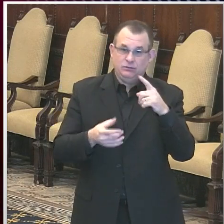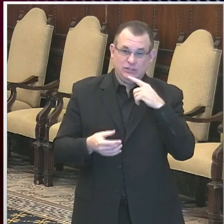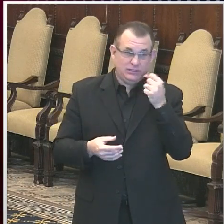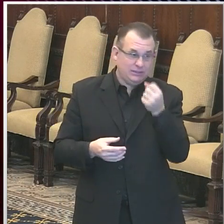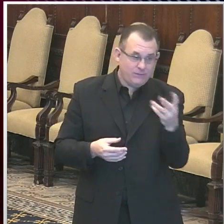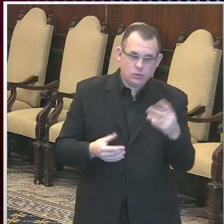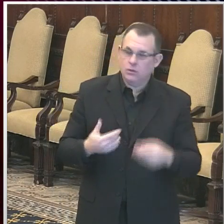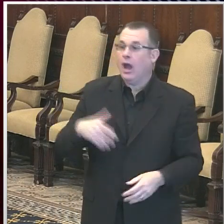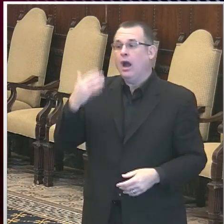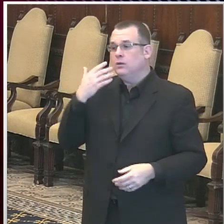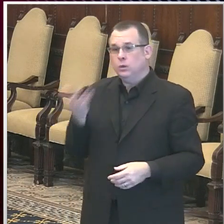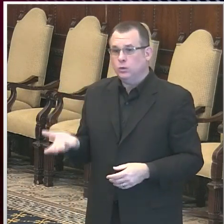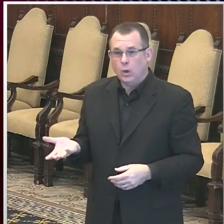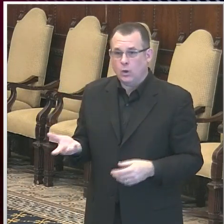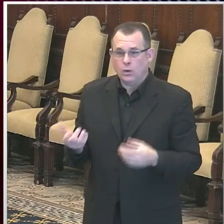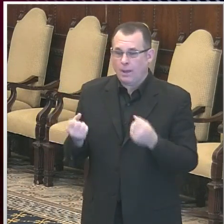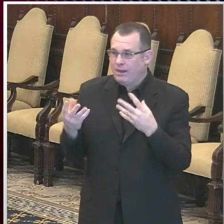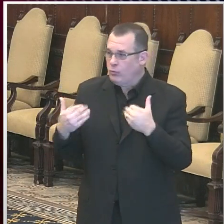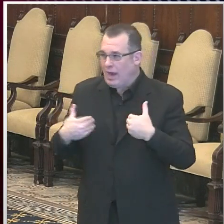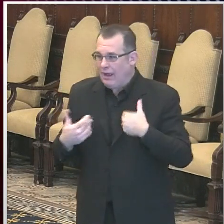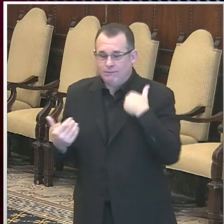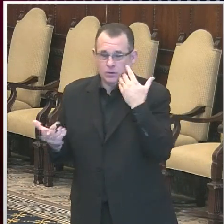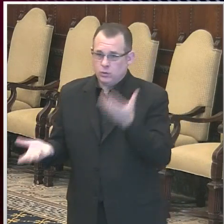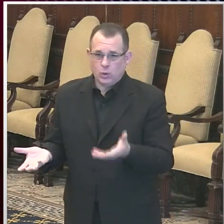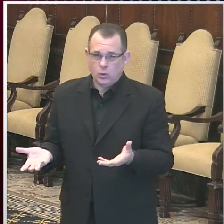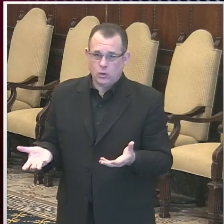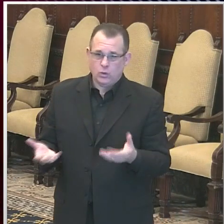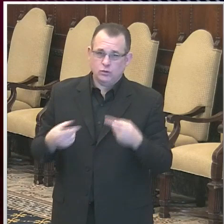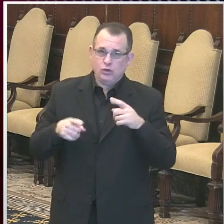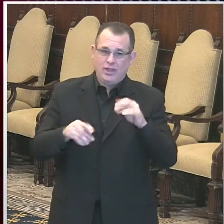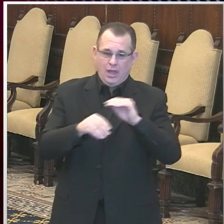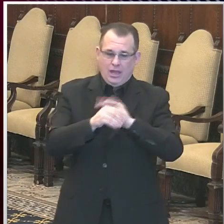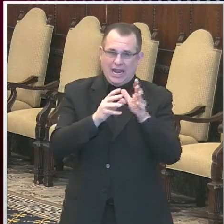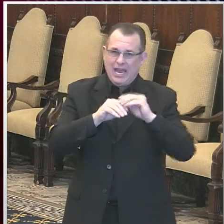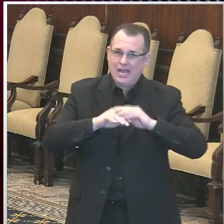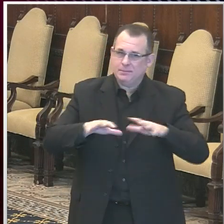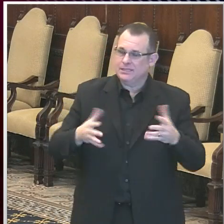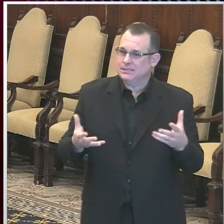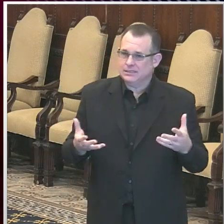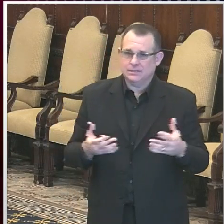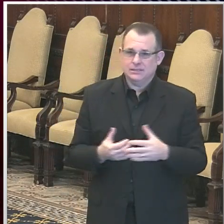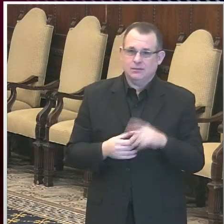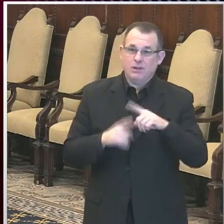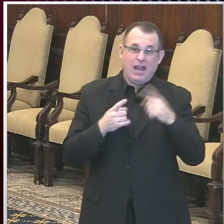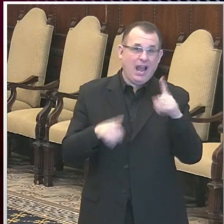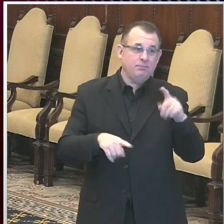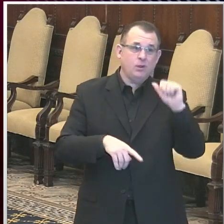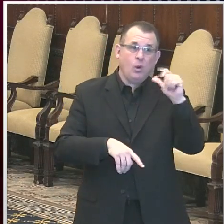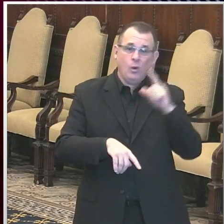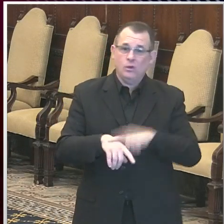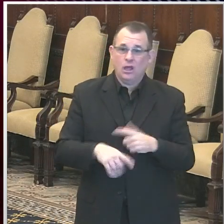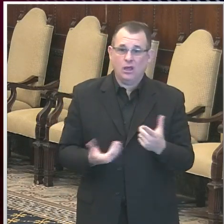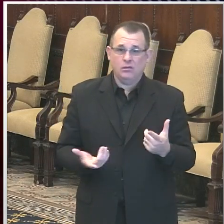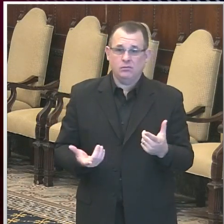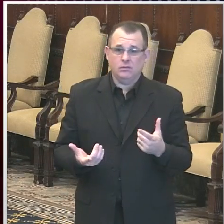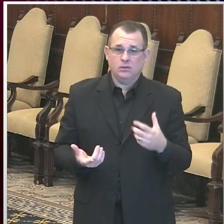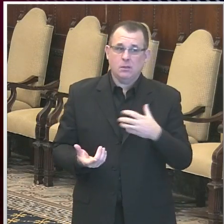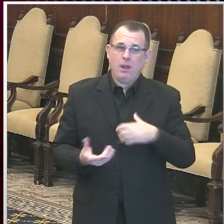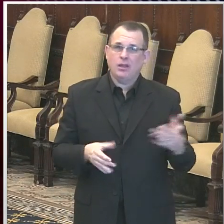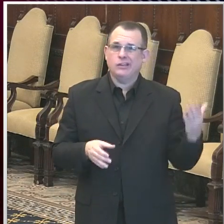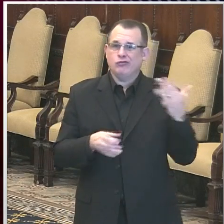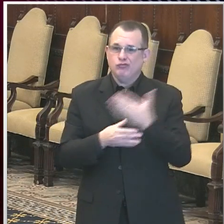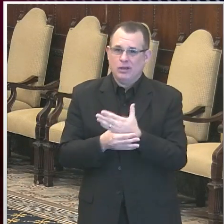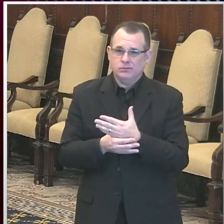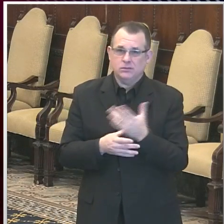whether there are so far in this epidemic. But even again, they're best to deal with all the time. Even before the pandemic, we